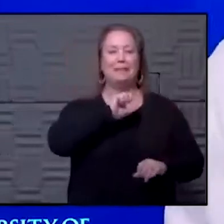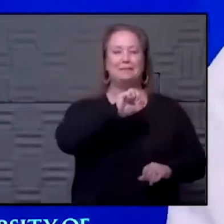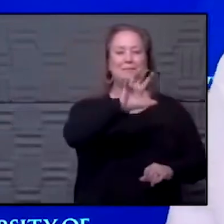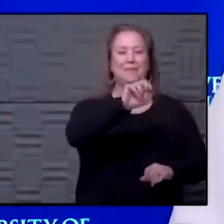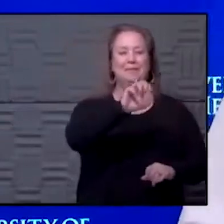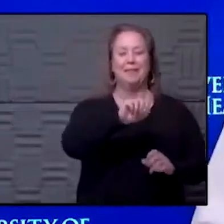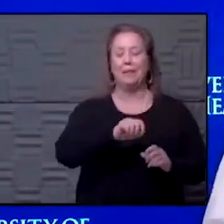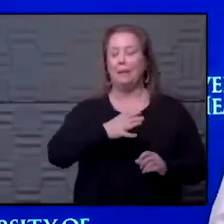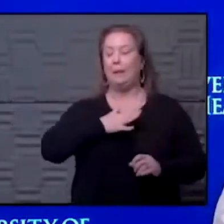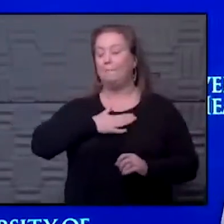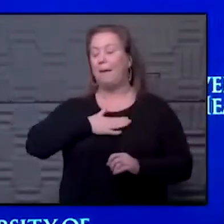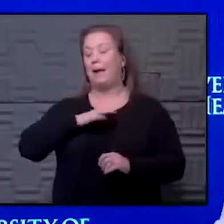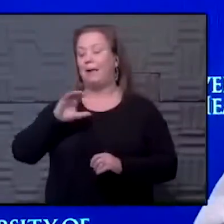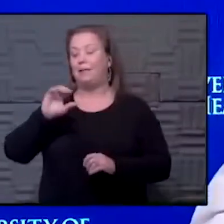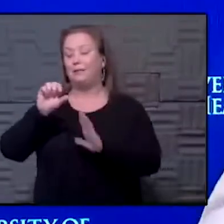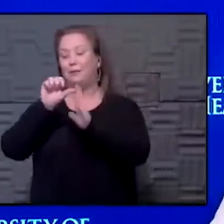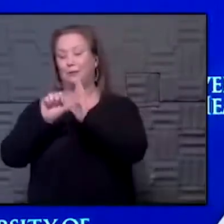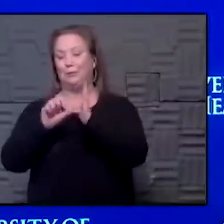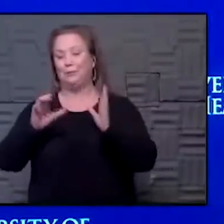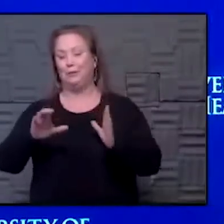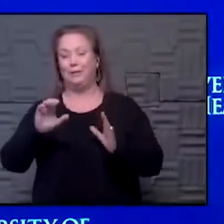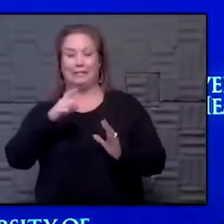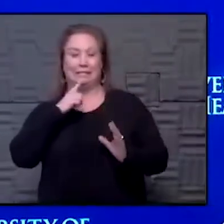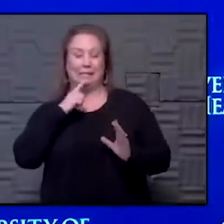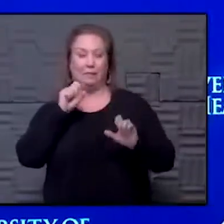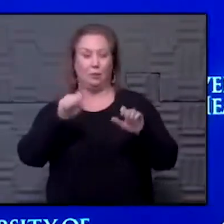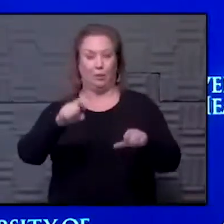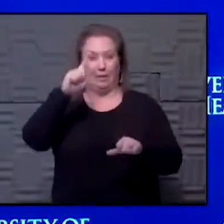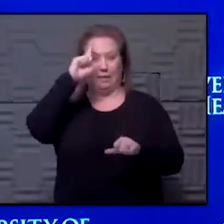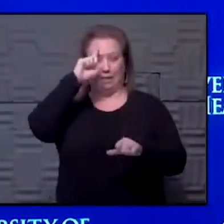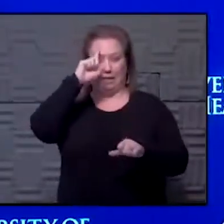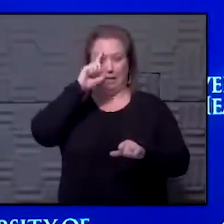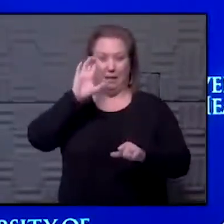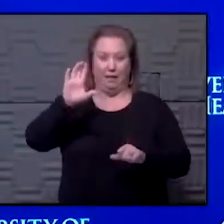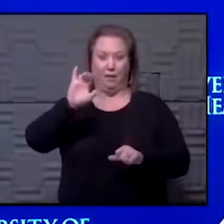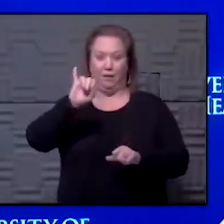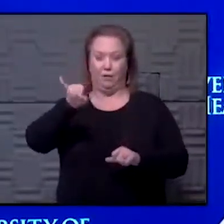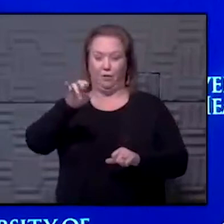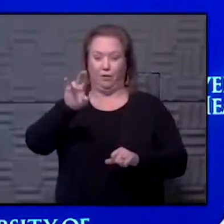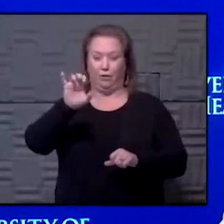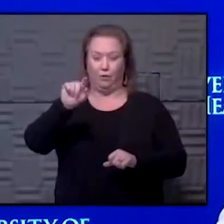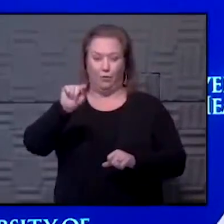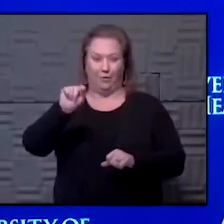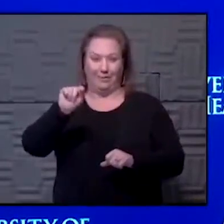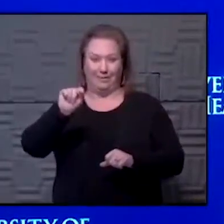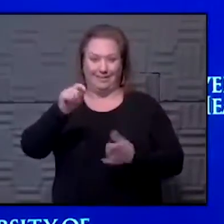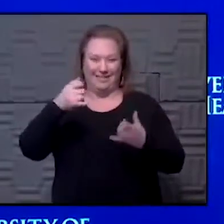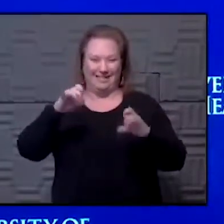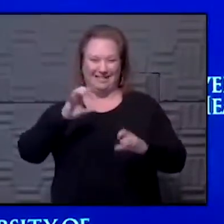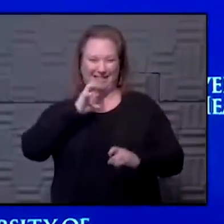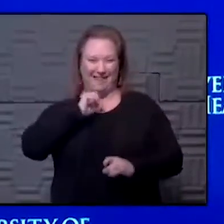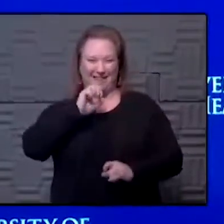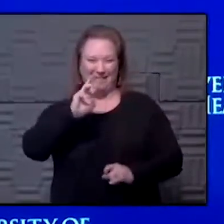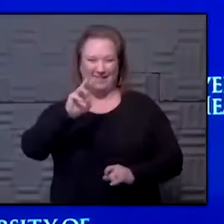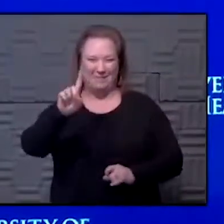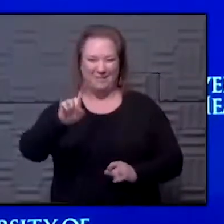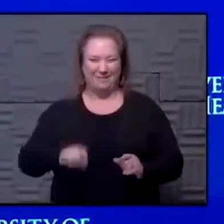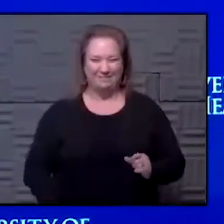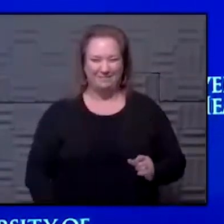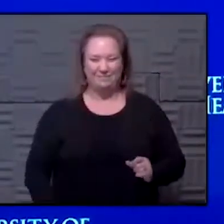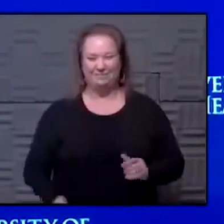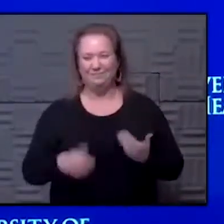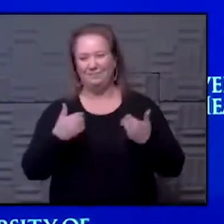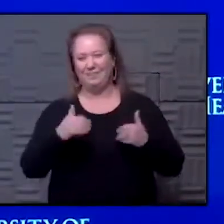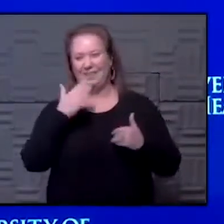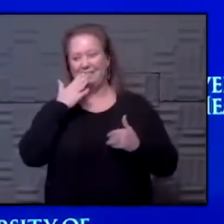surgeons, says, you can think that, but your joints are still 61 years old. No argument there. Yeah, thanks, Doug